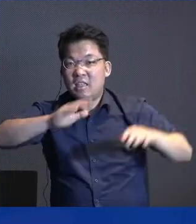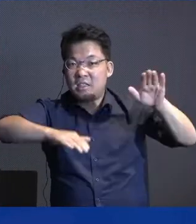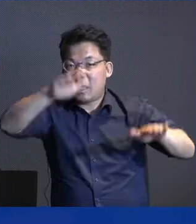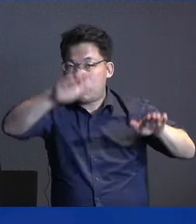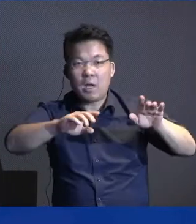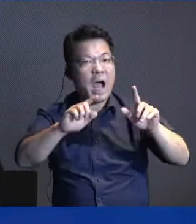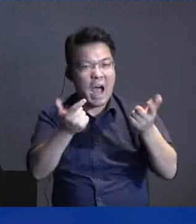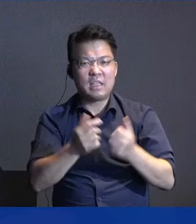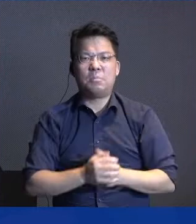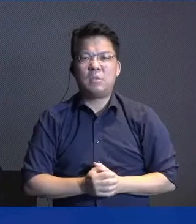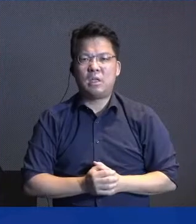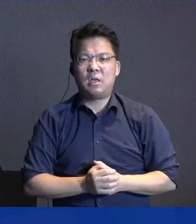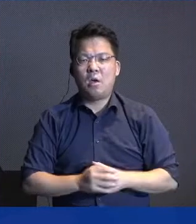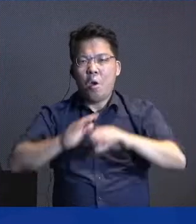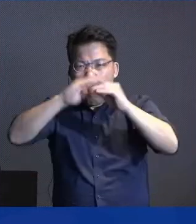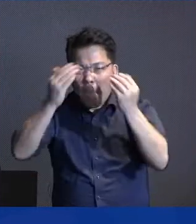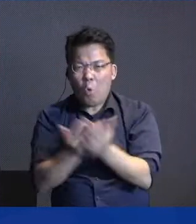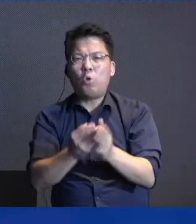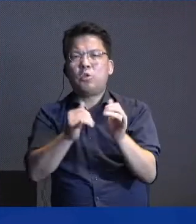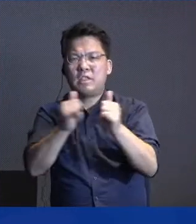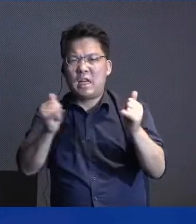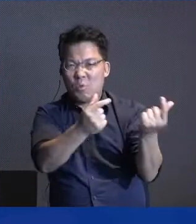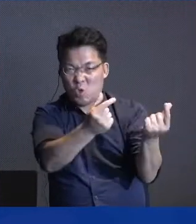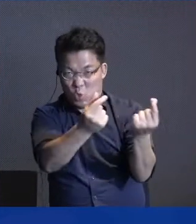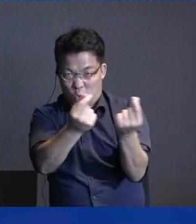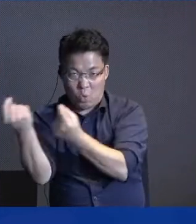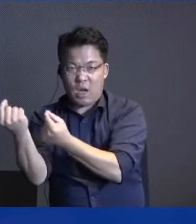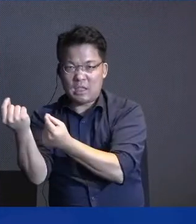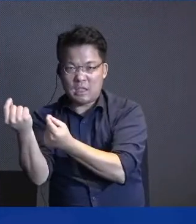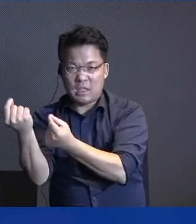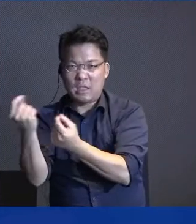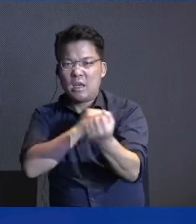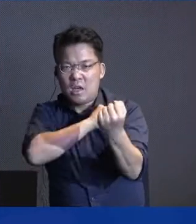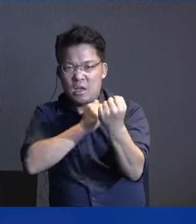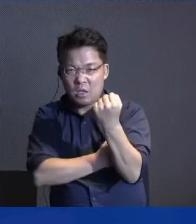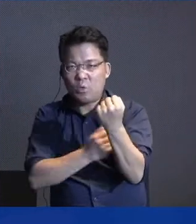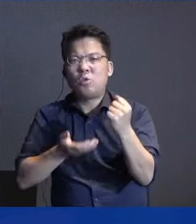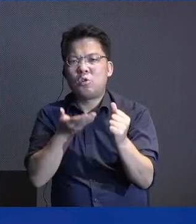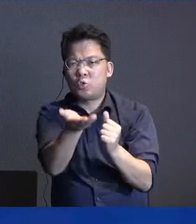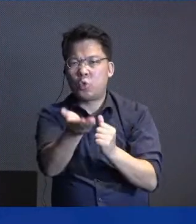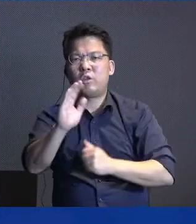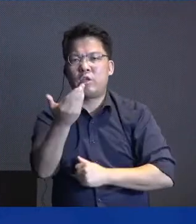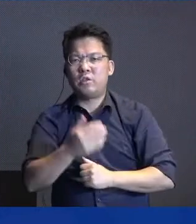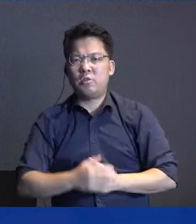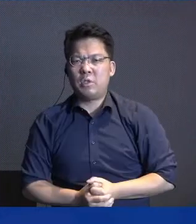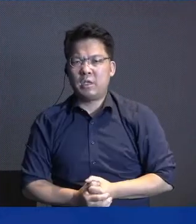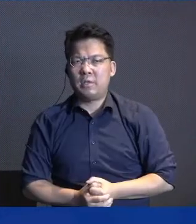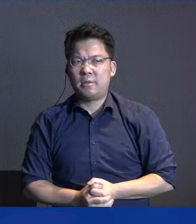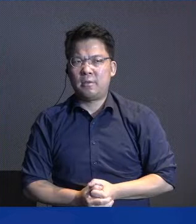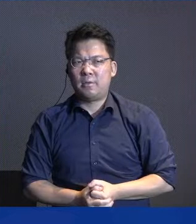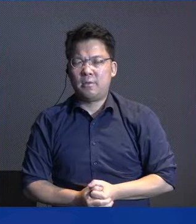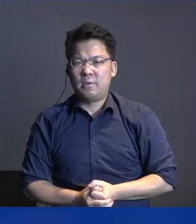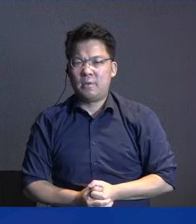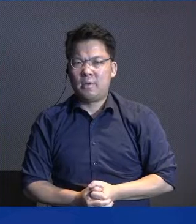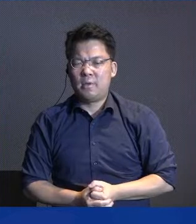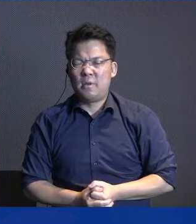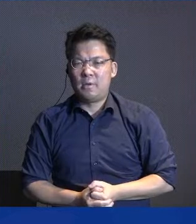rights, human rights. Now, the issue is that, a lot of these are considered to be